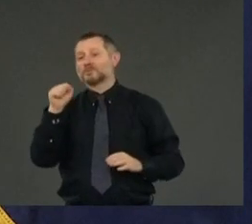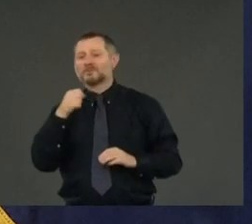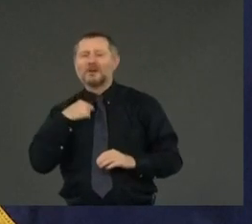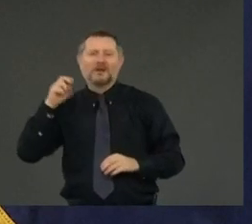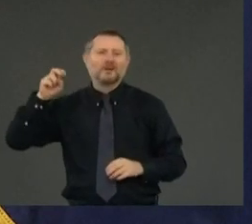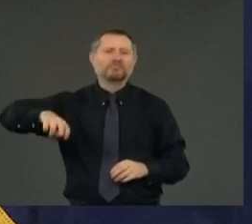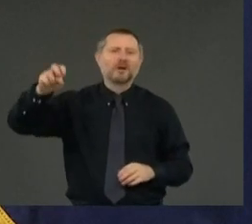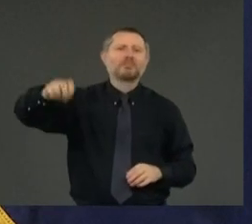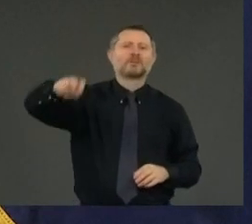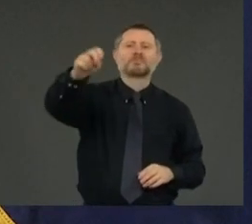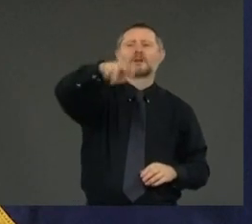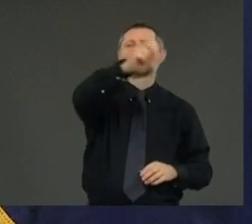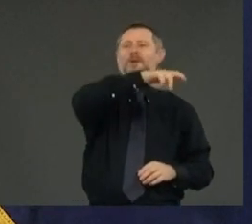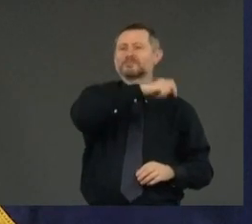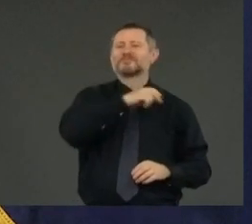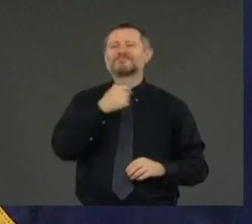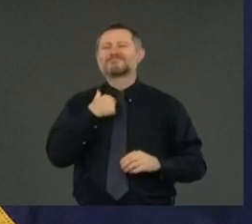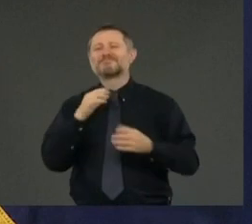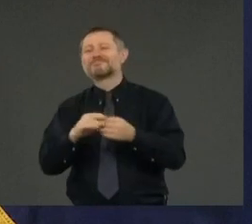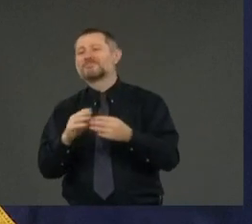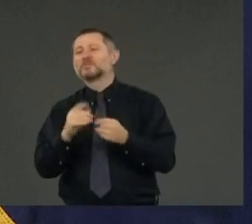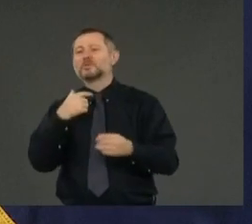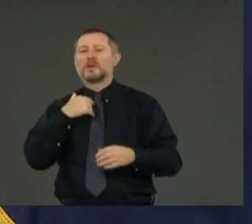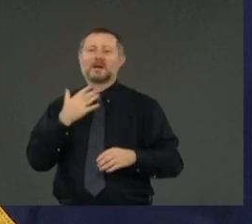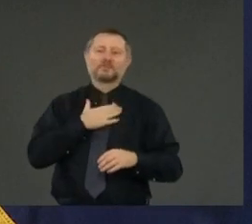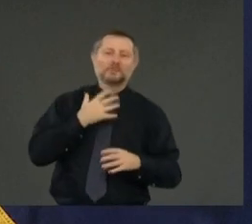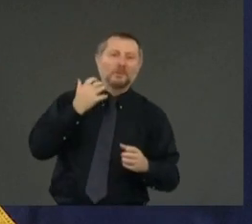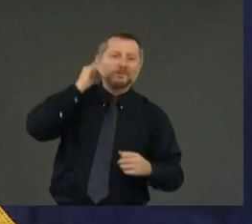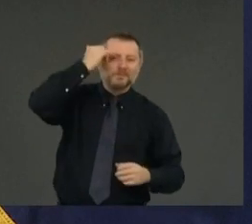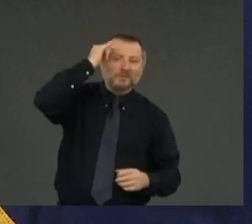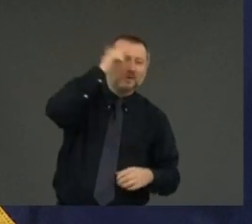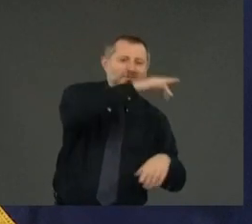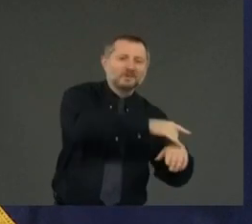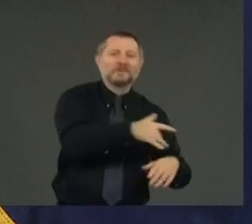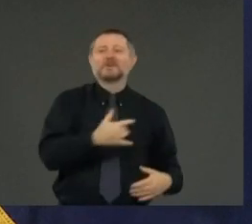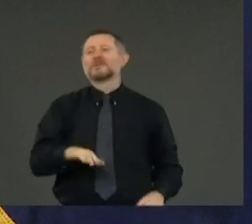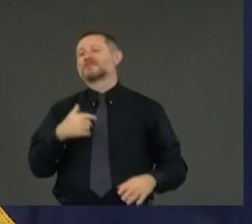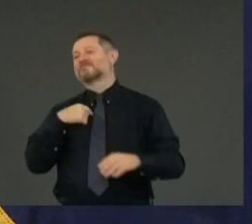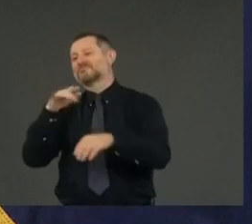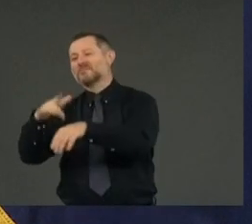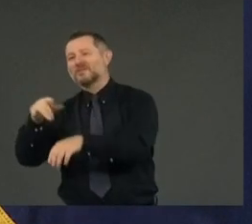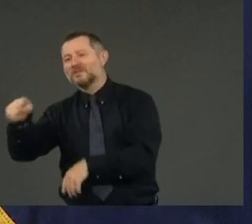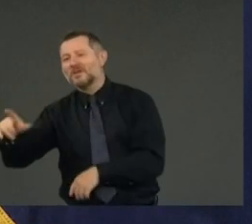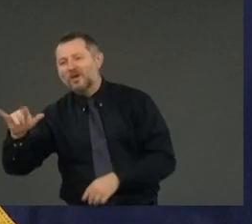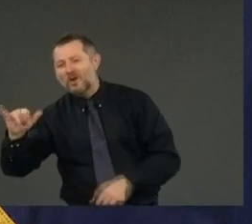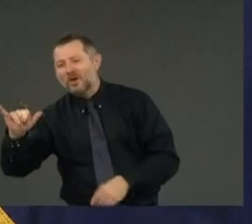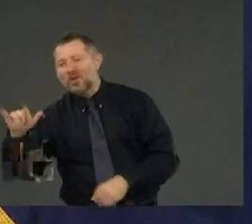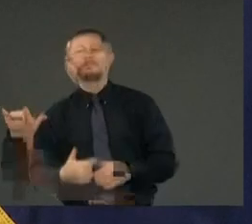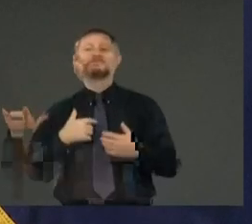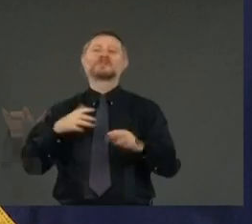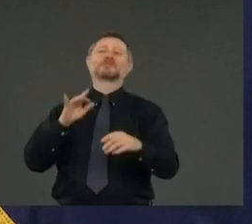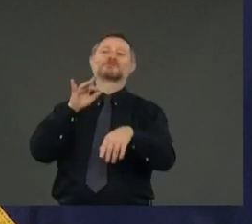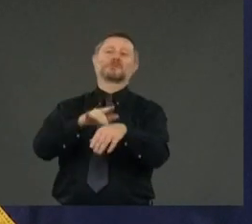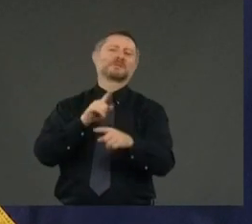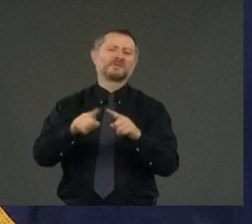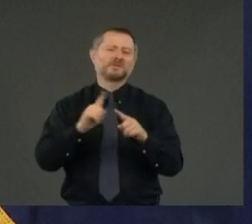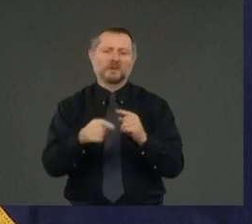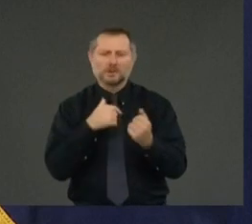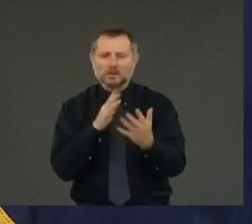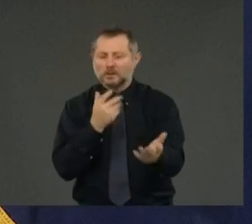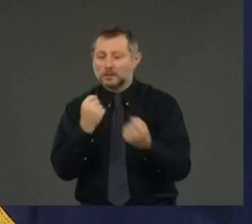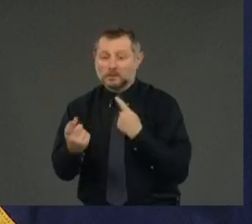this period of time because I wanted to be, from Buffalo to Long Island. And I've been before all the press, and you've done a